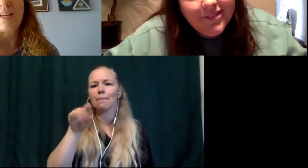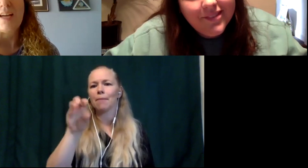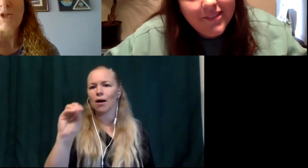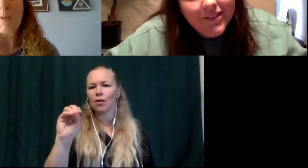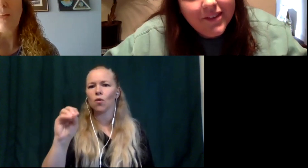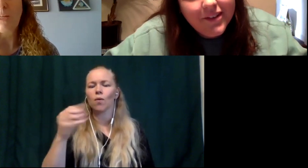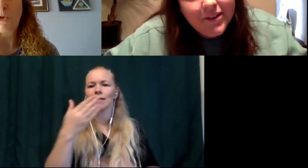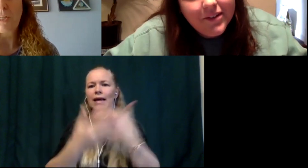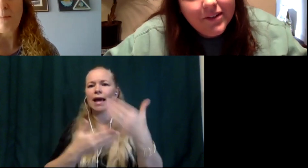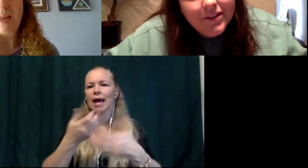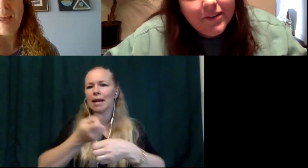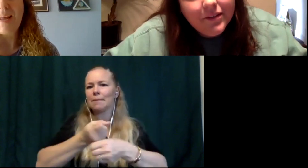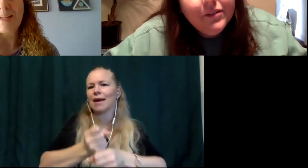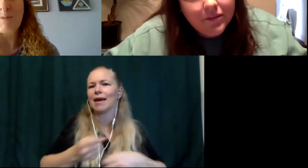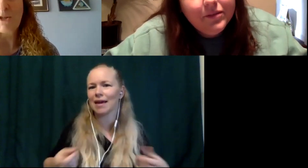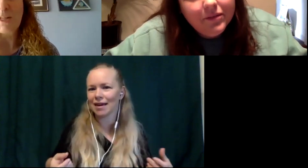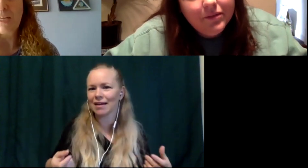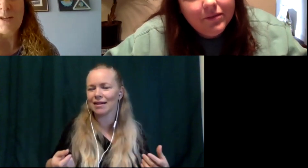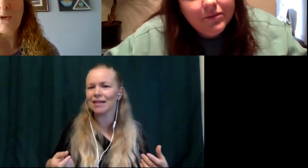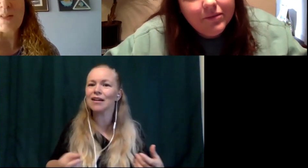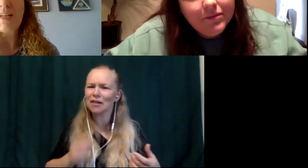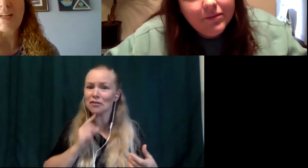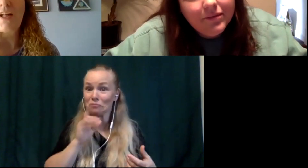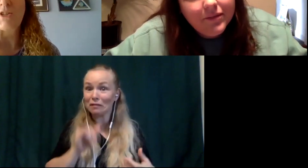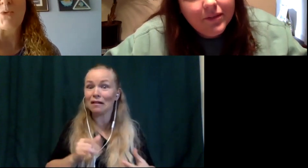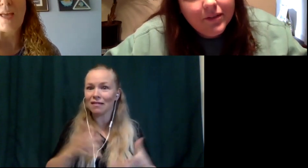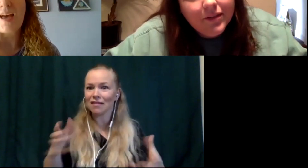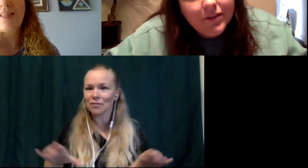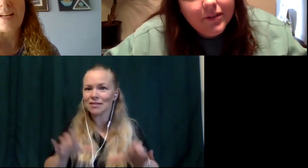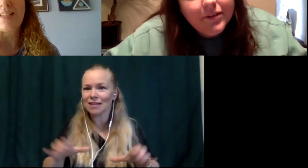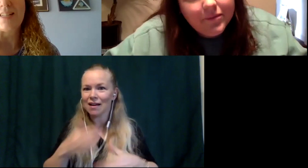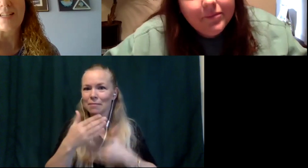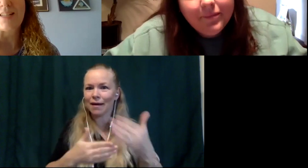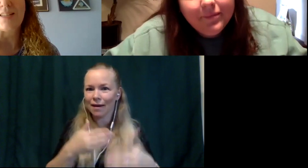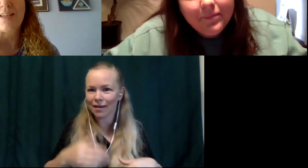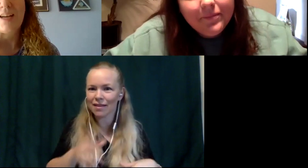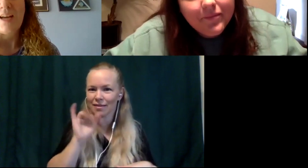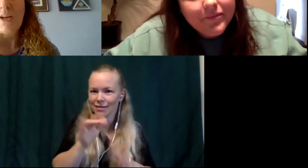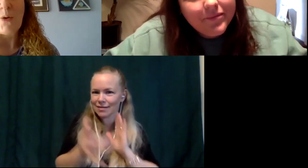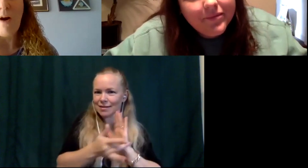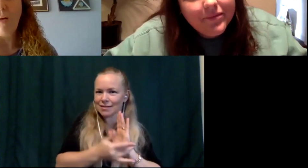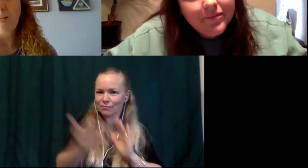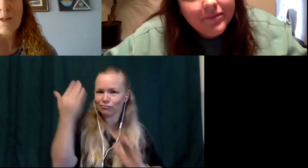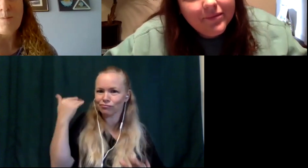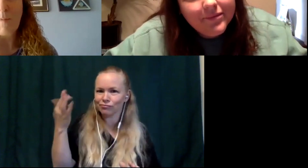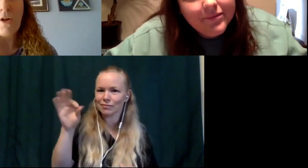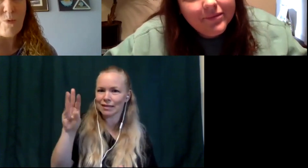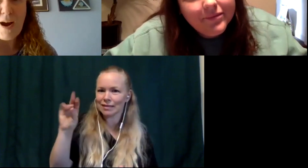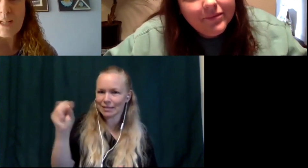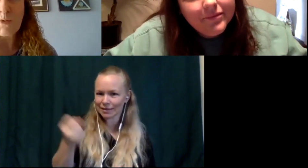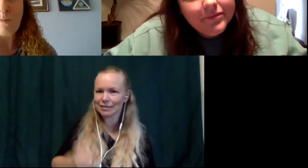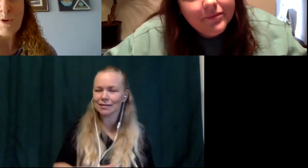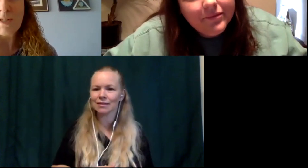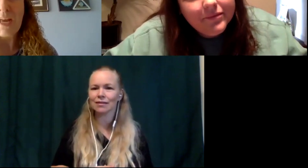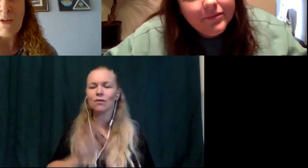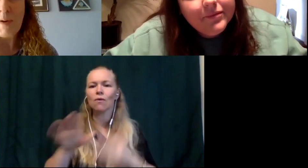because so many things were done by hand, especially, you know, with the technology we had in the 1960s. You know, all the